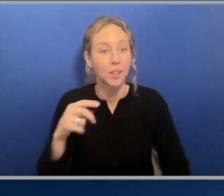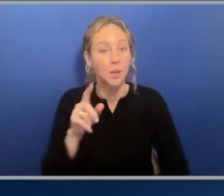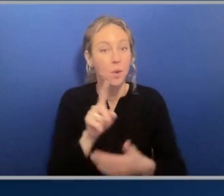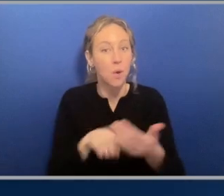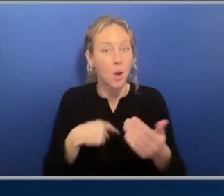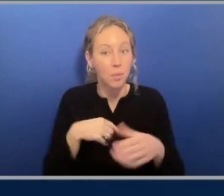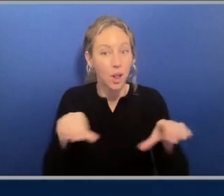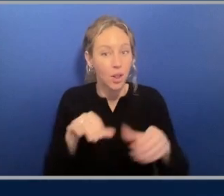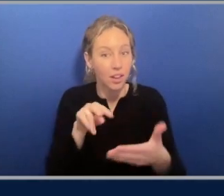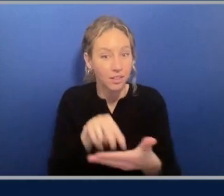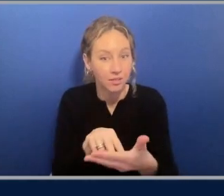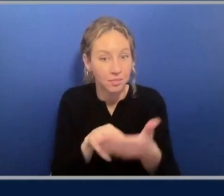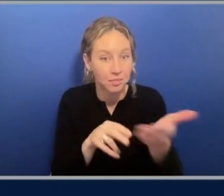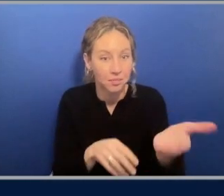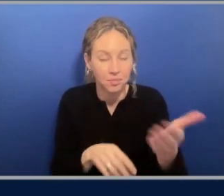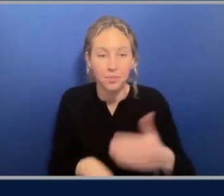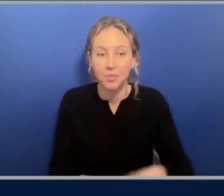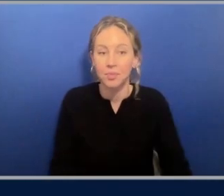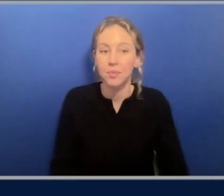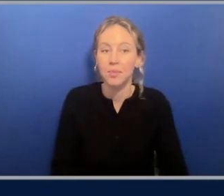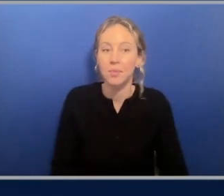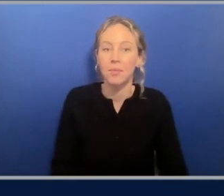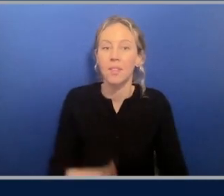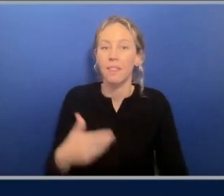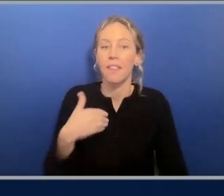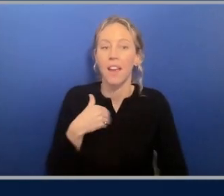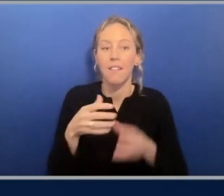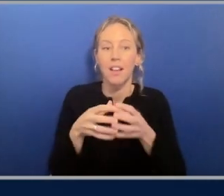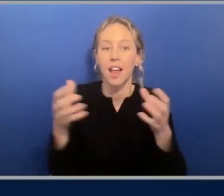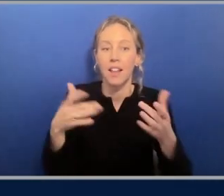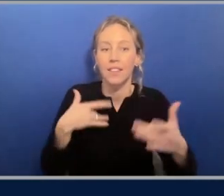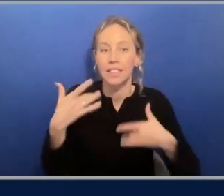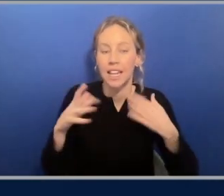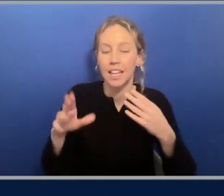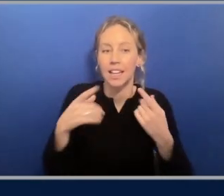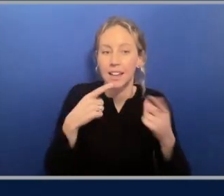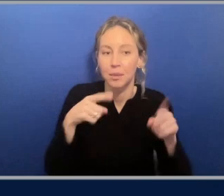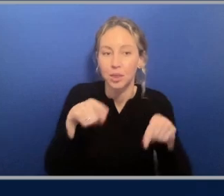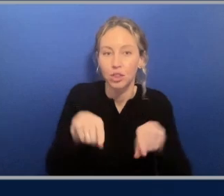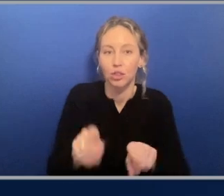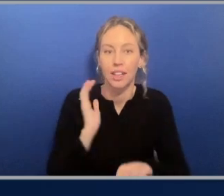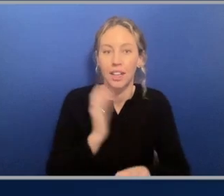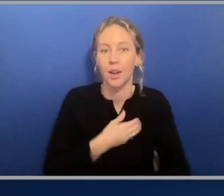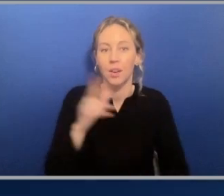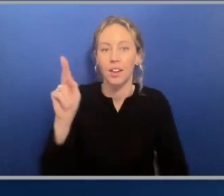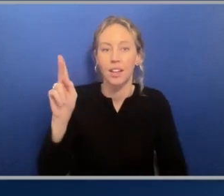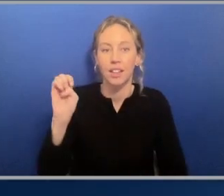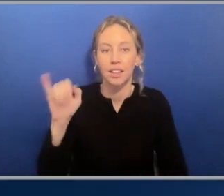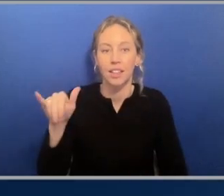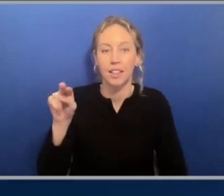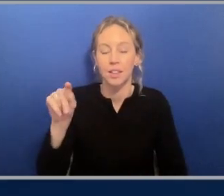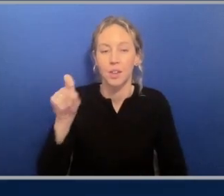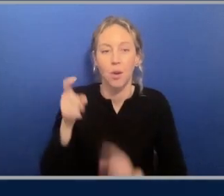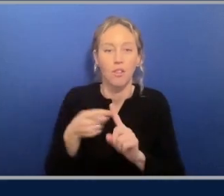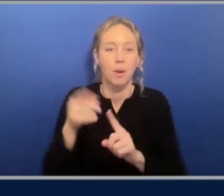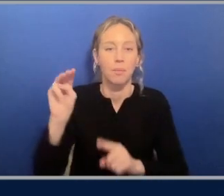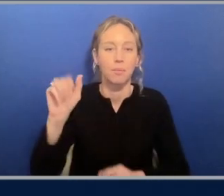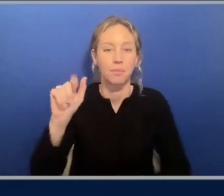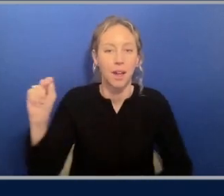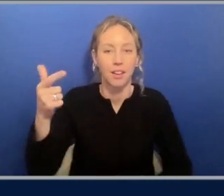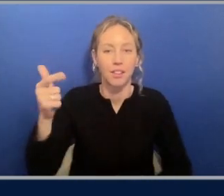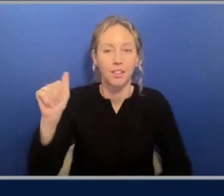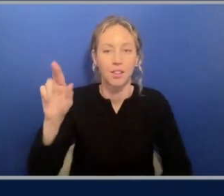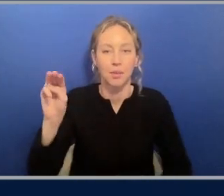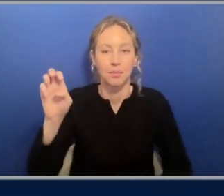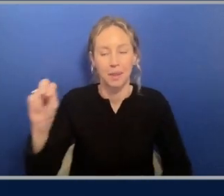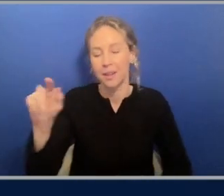right now? Yeah, so we have a lot of exciting announcement today during the keynote from our CEO, Matt Garman. We don't have all the time